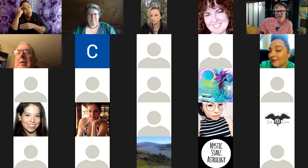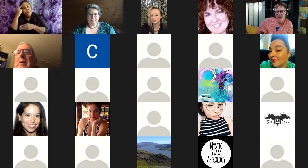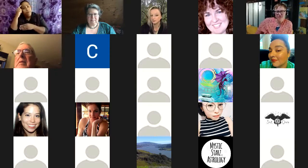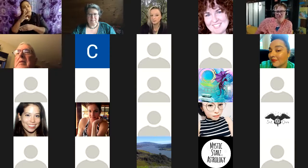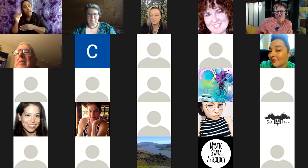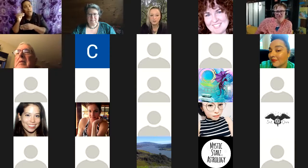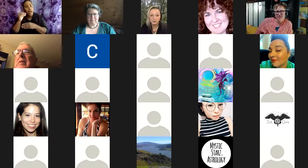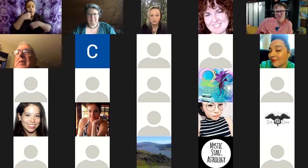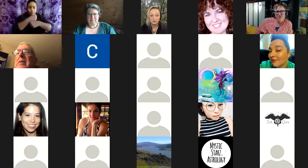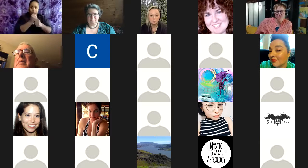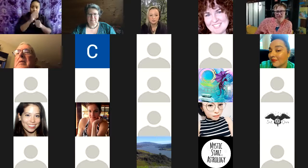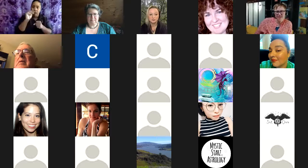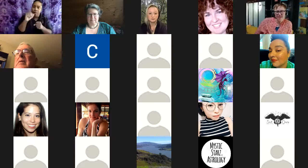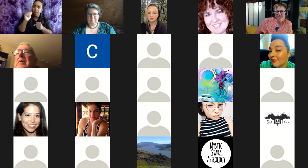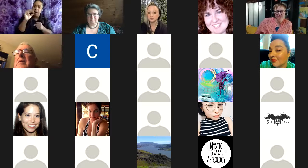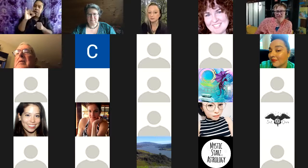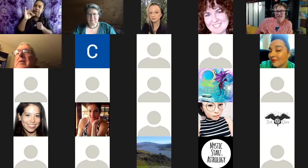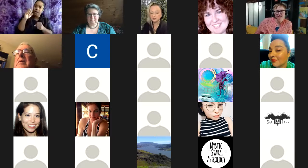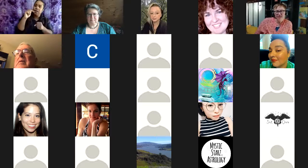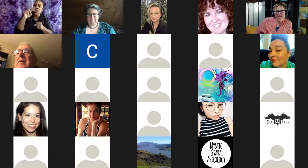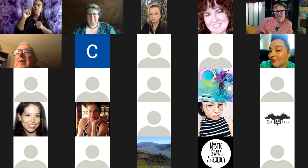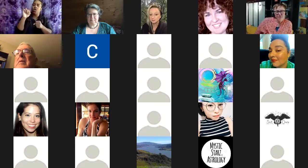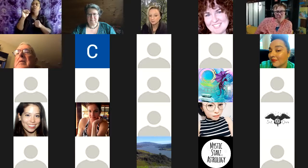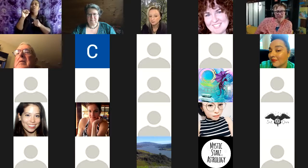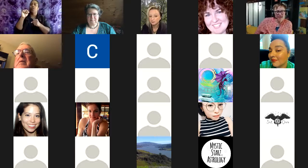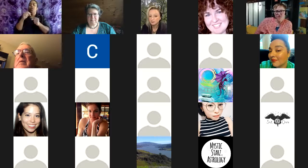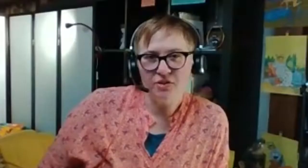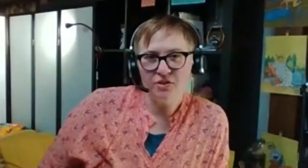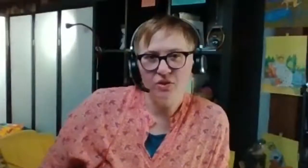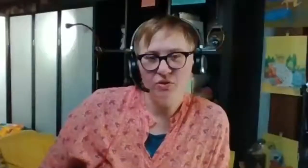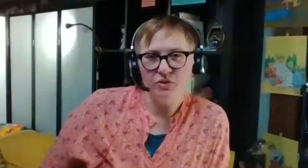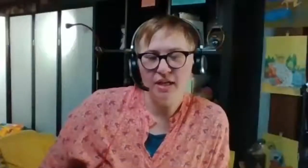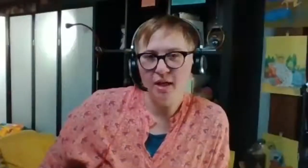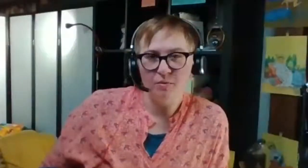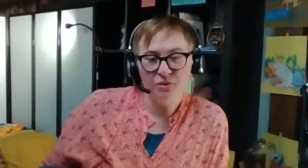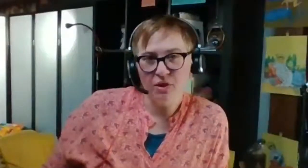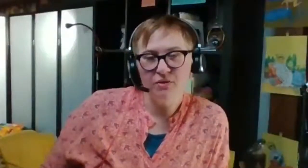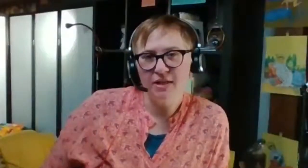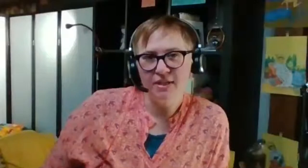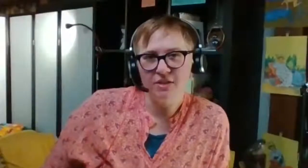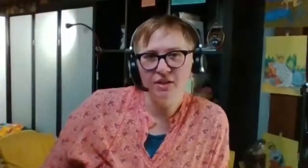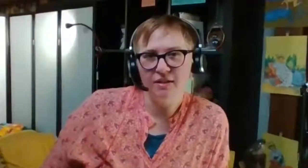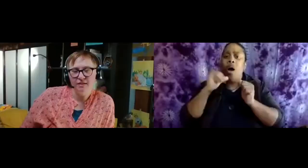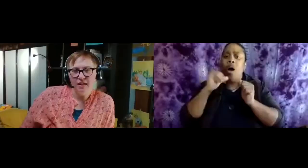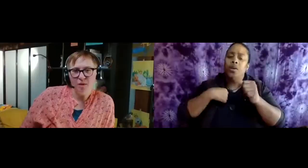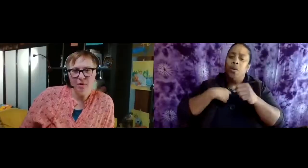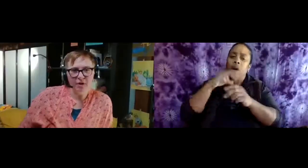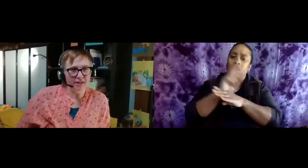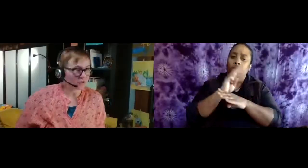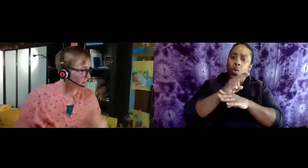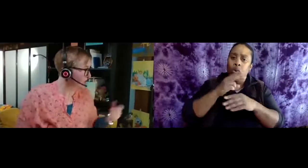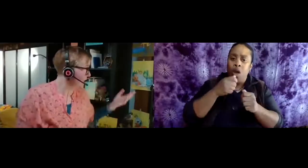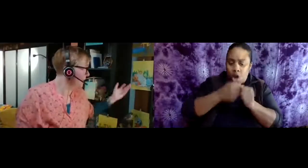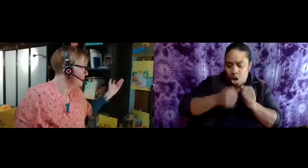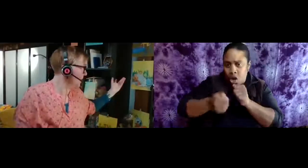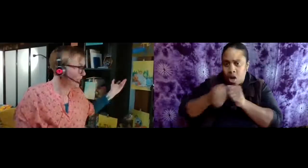lot of power in using these two modalities together. And through that, I also use tarot divination, art. As